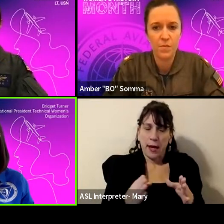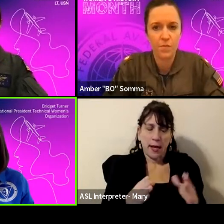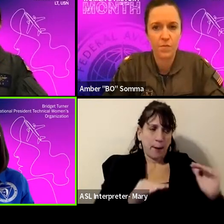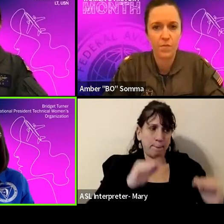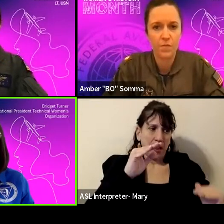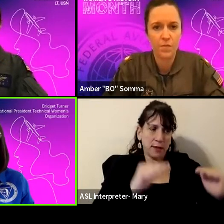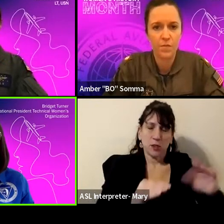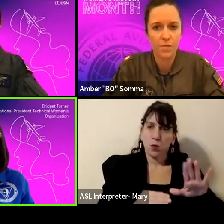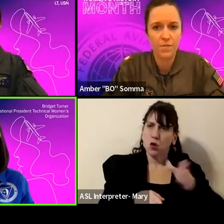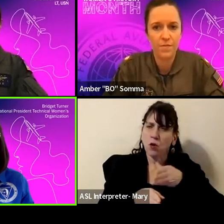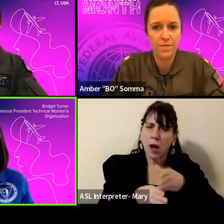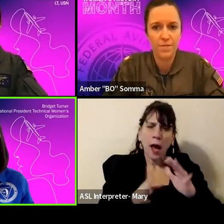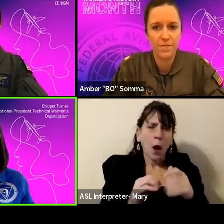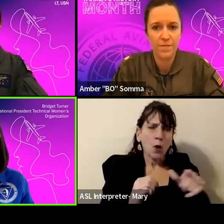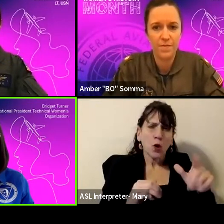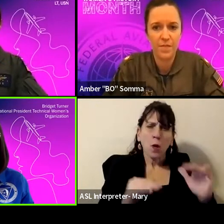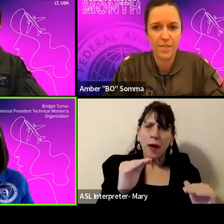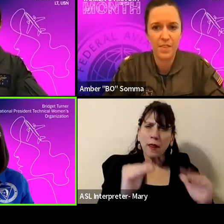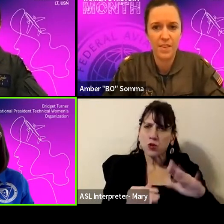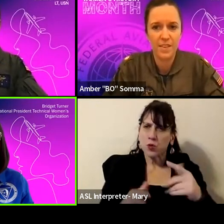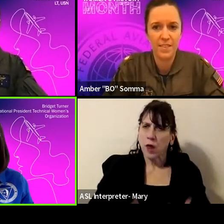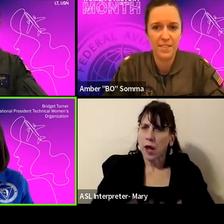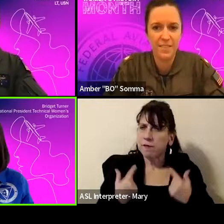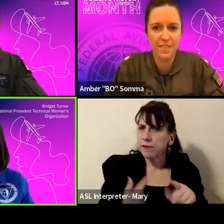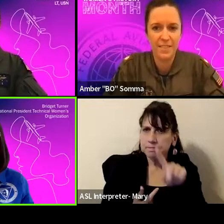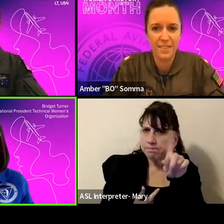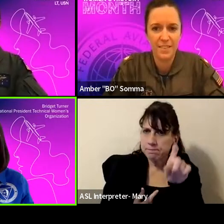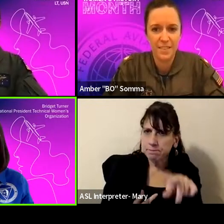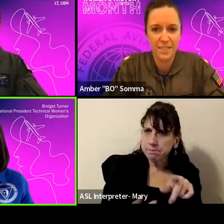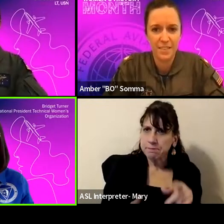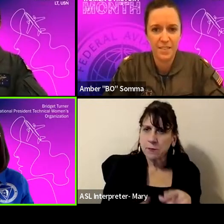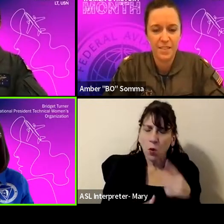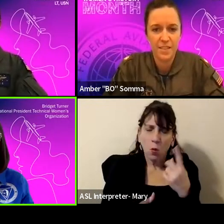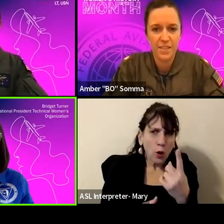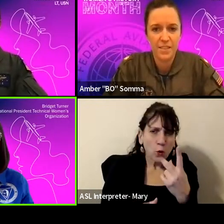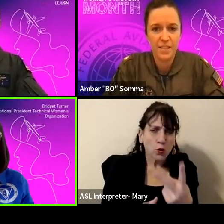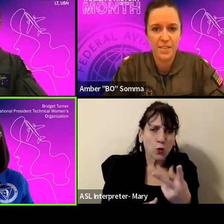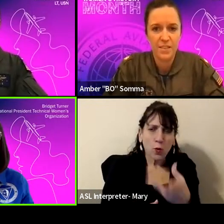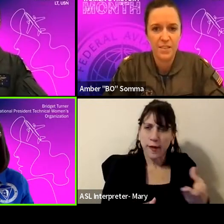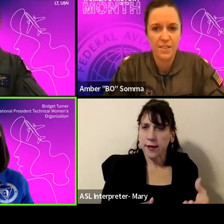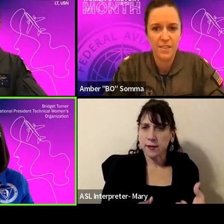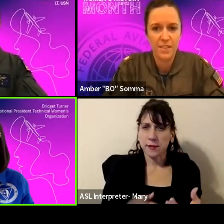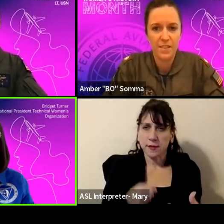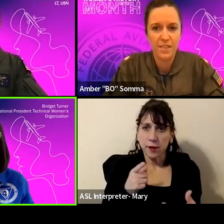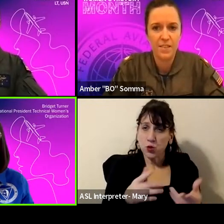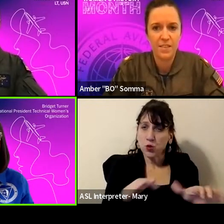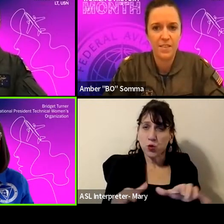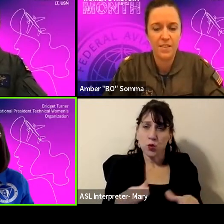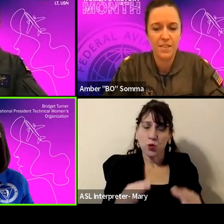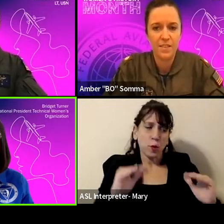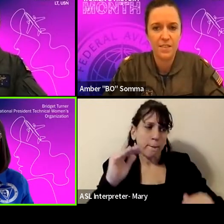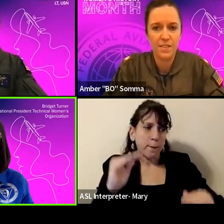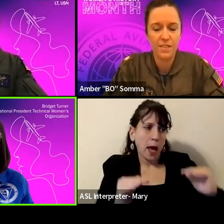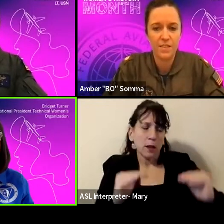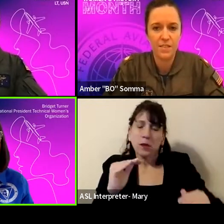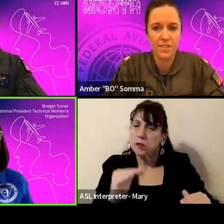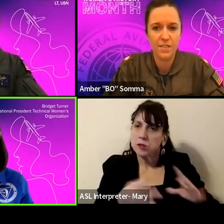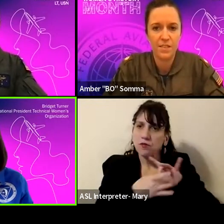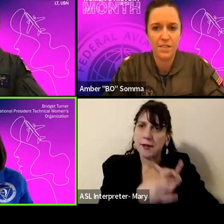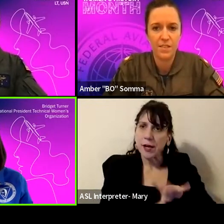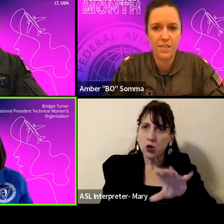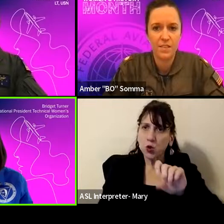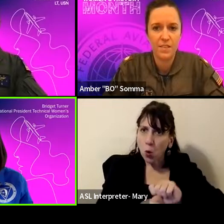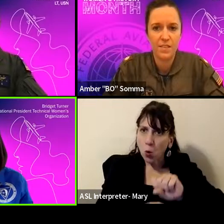careers, how do you balance your life? What are some of the one or two things that you do to balance when it comes to your work